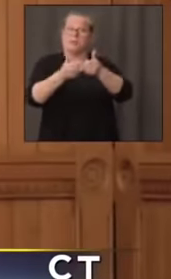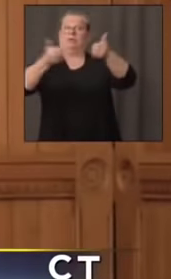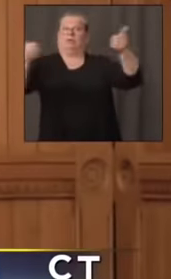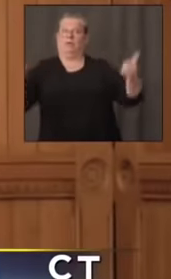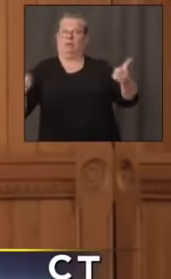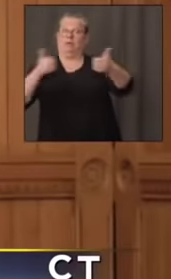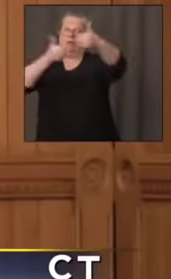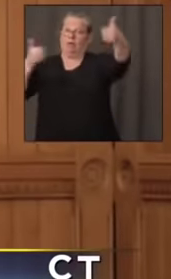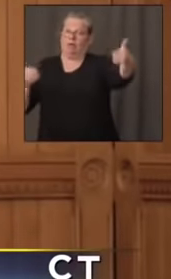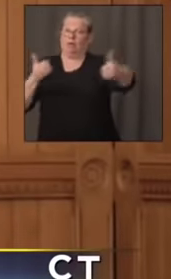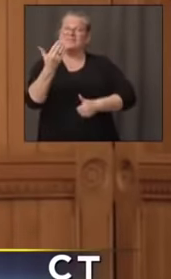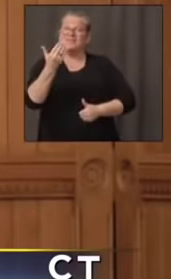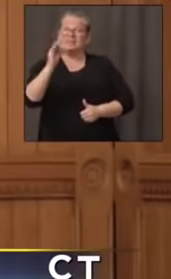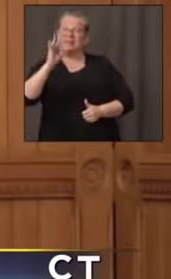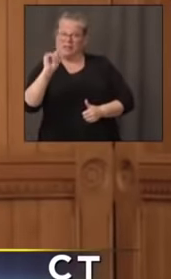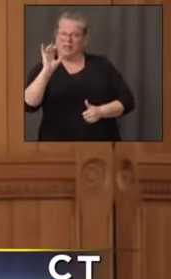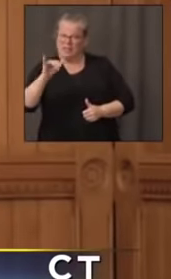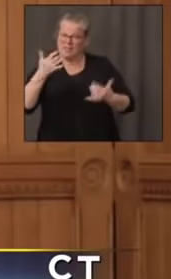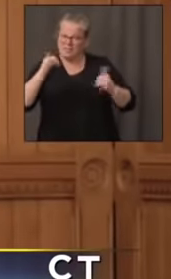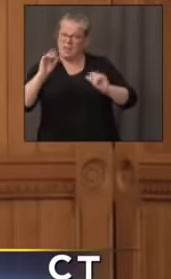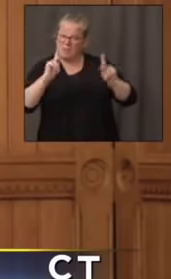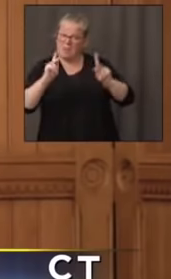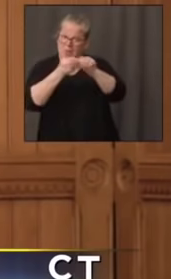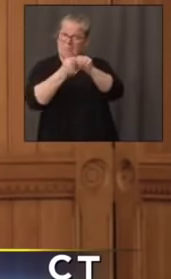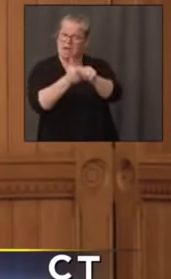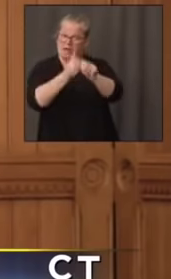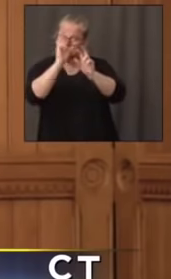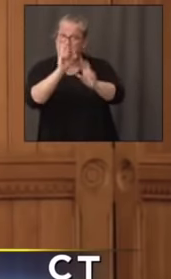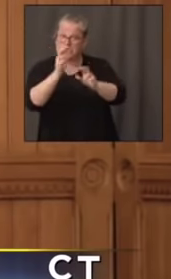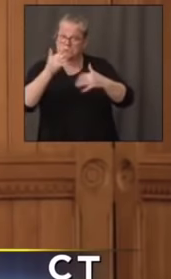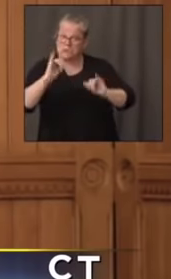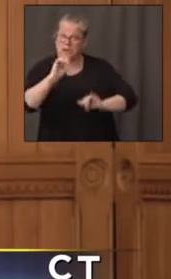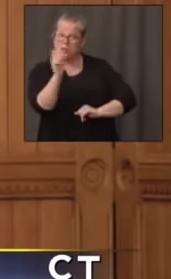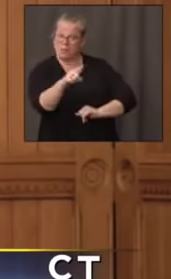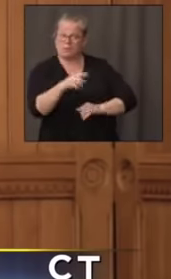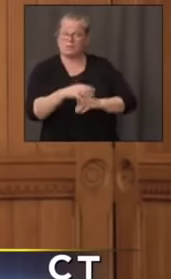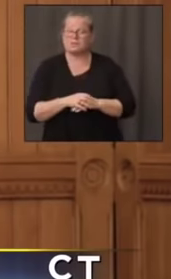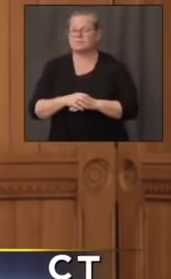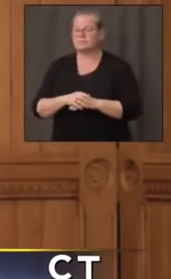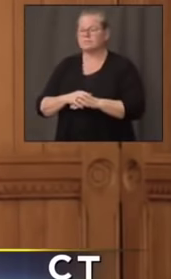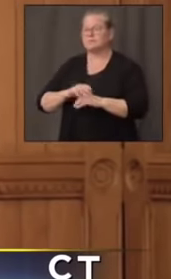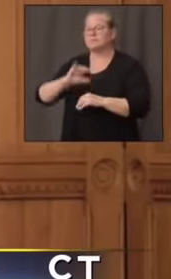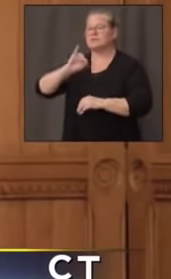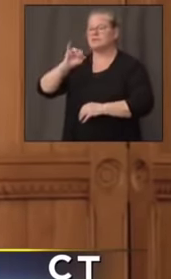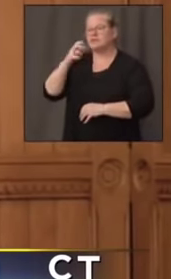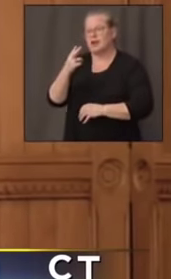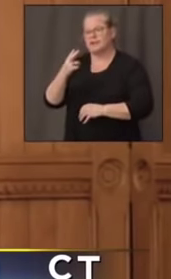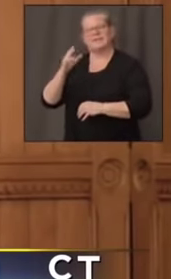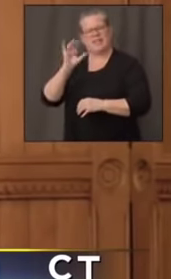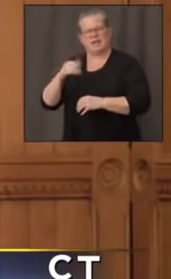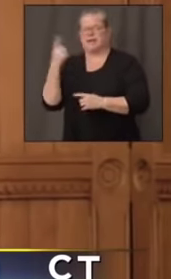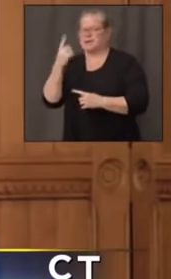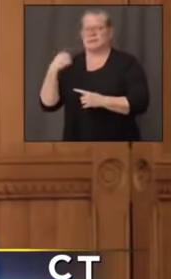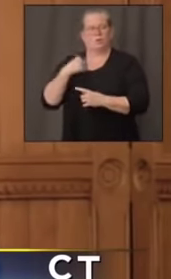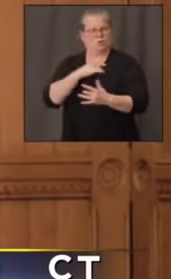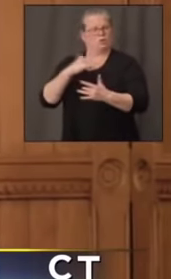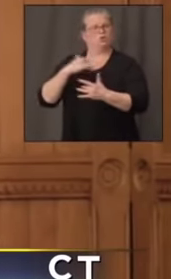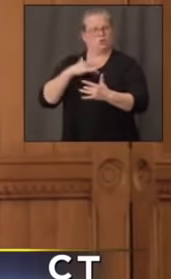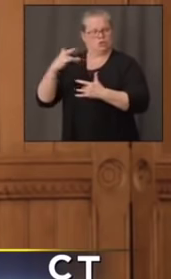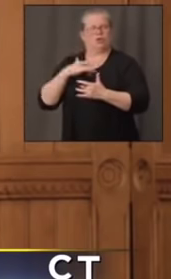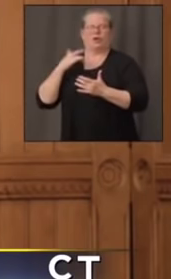It's something we're constantly concerned about. You know, when we're all out and about, you know, I think we see varying levels of compliance with the governor's executive order